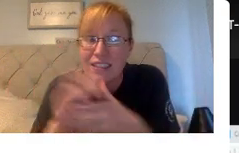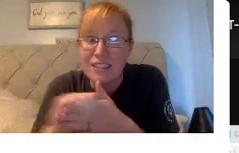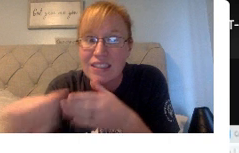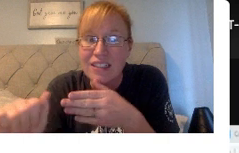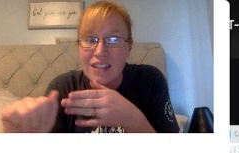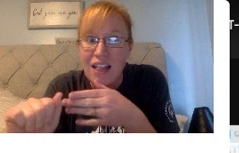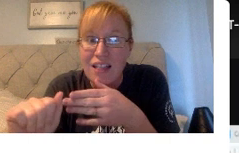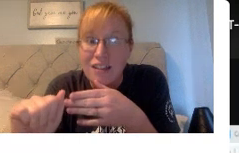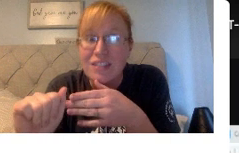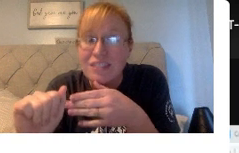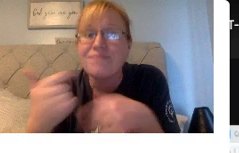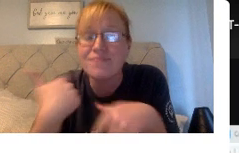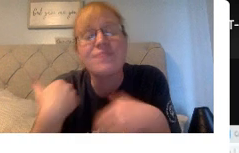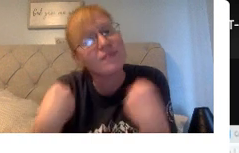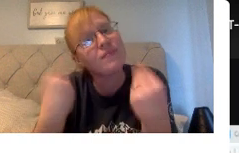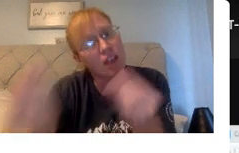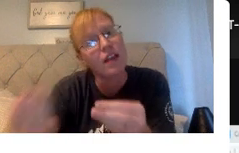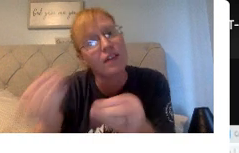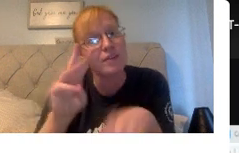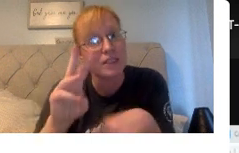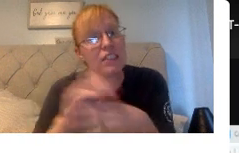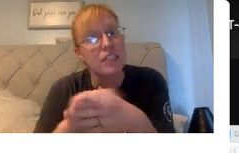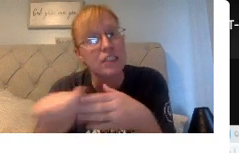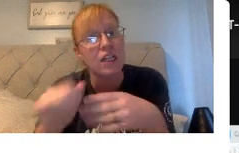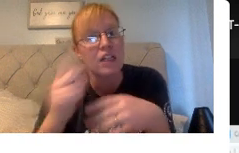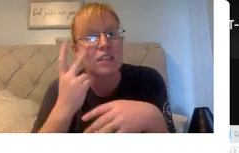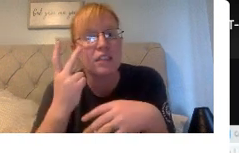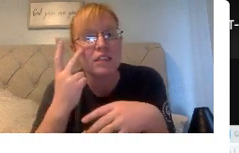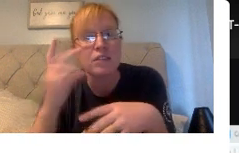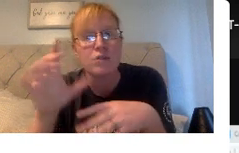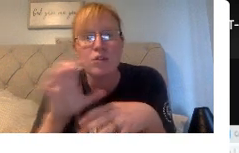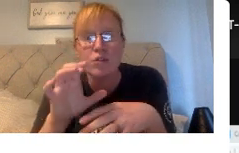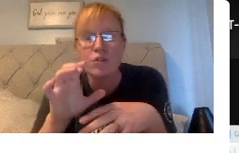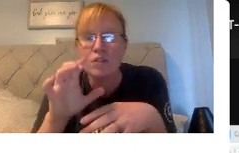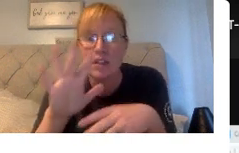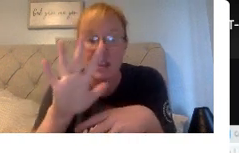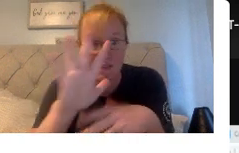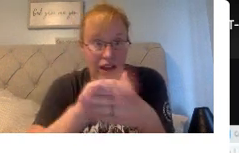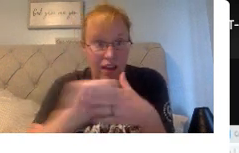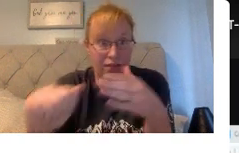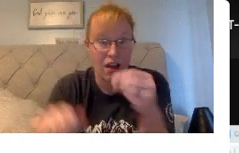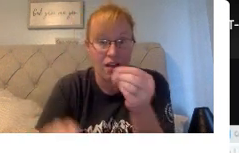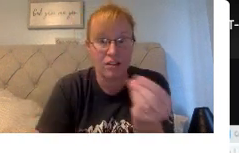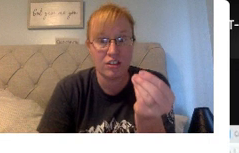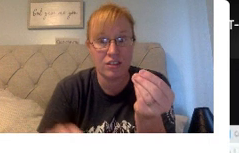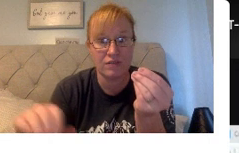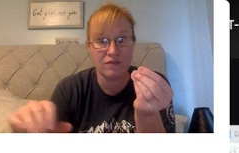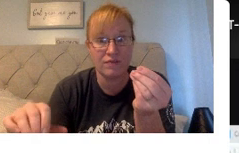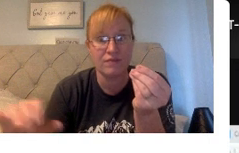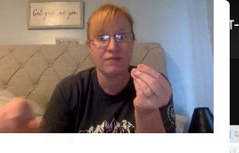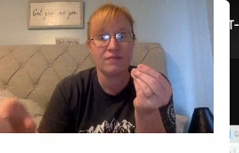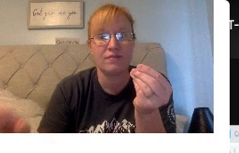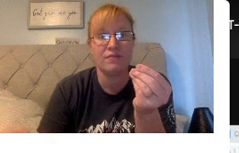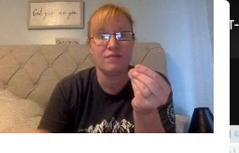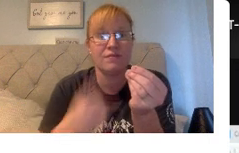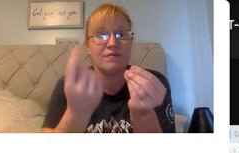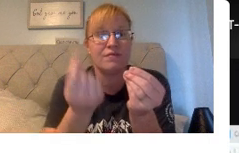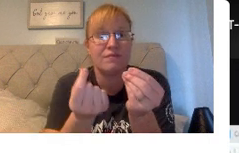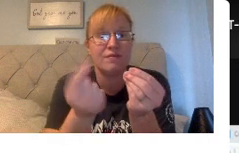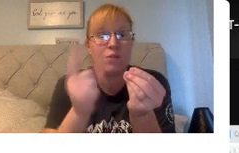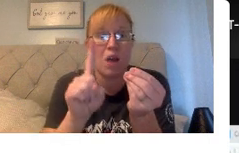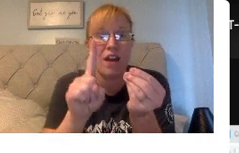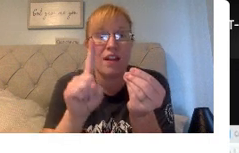$6. Okay, so I would hand him $6. Let's see, I would do this $5 bill. 5 plus 1